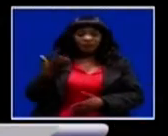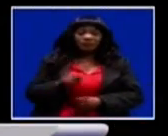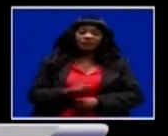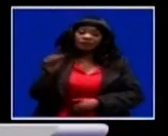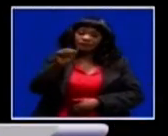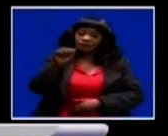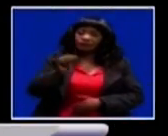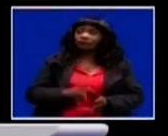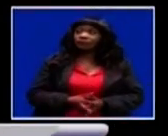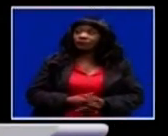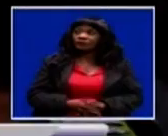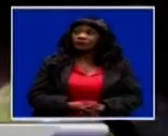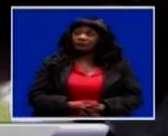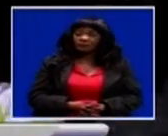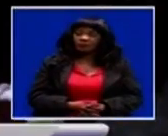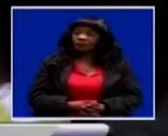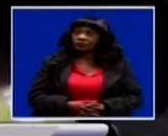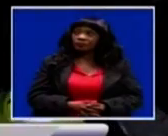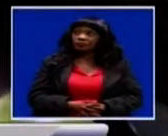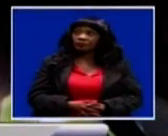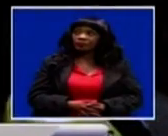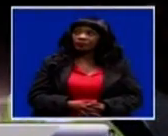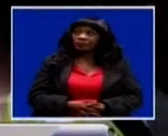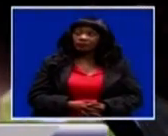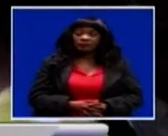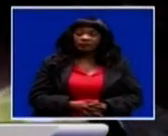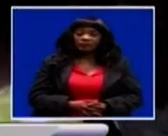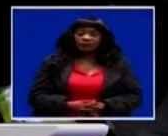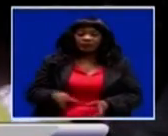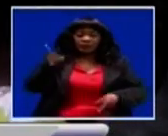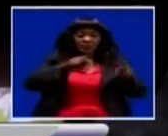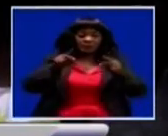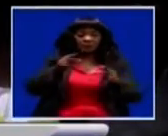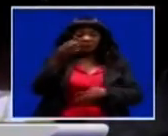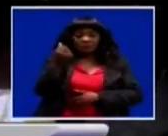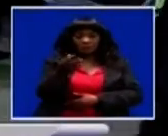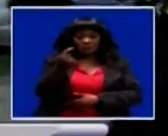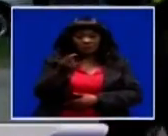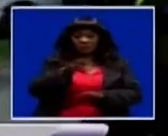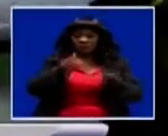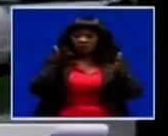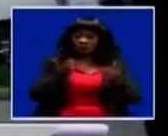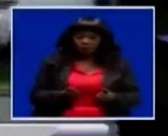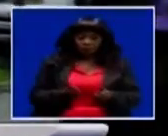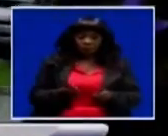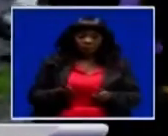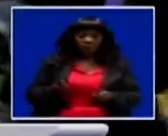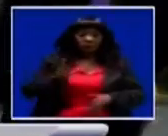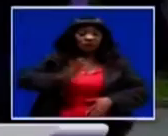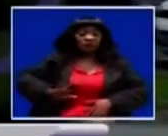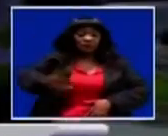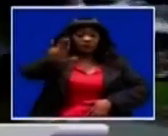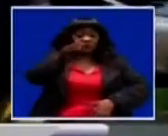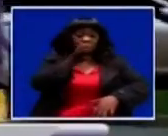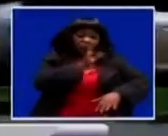our problem. We don't want people to use people's money for personal business. The minister led a team